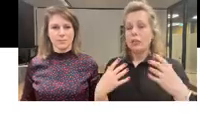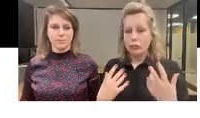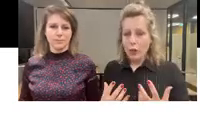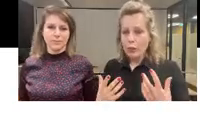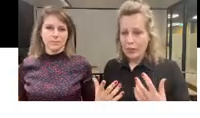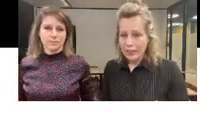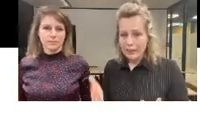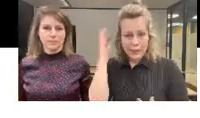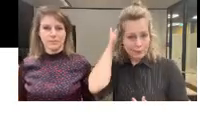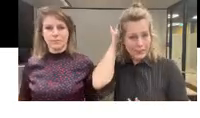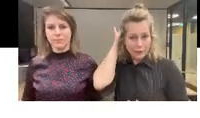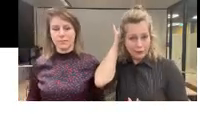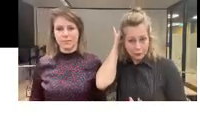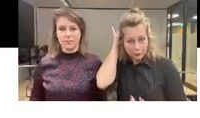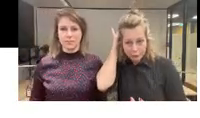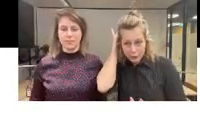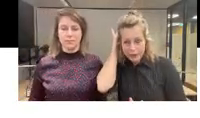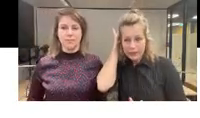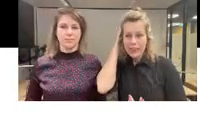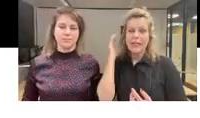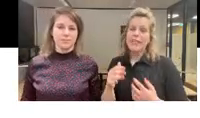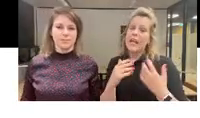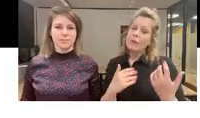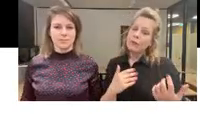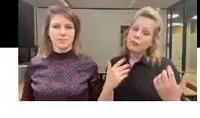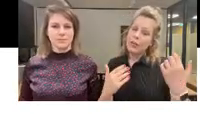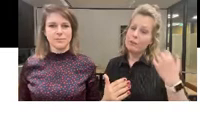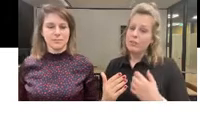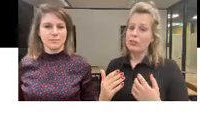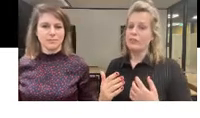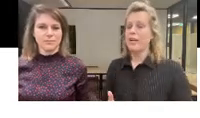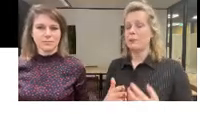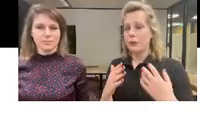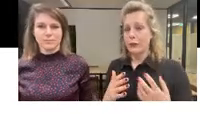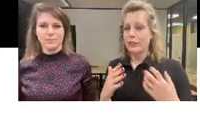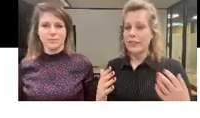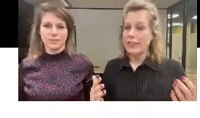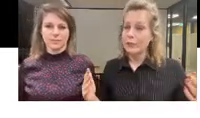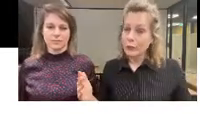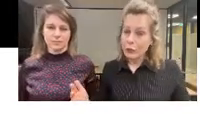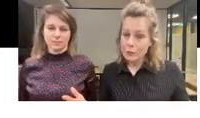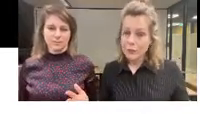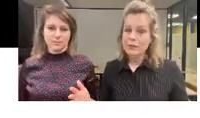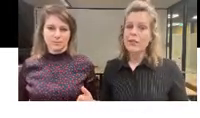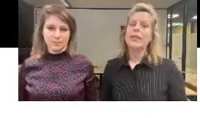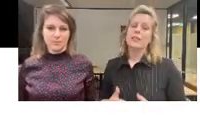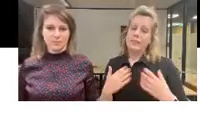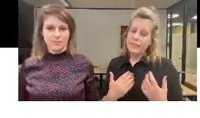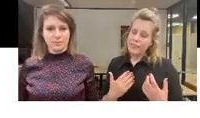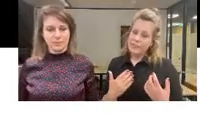81.5% showed a clinically meaningful response. The average admission time is 13 days of